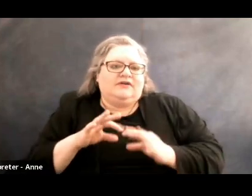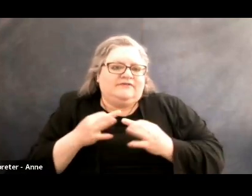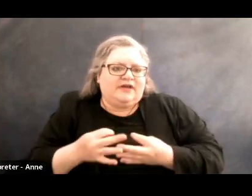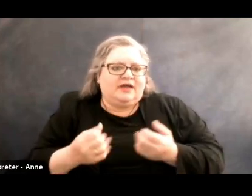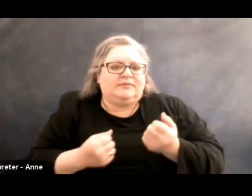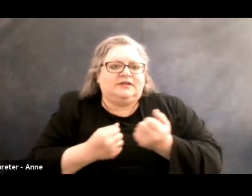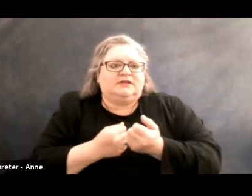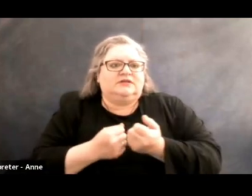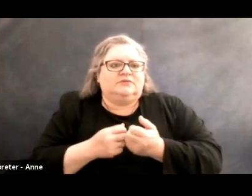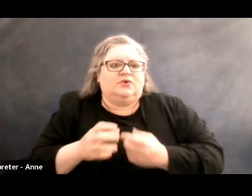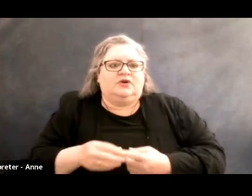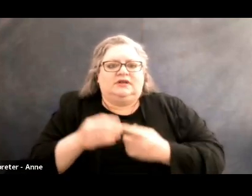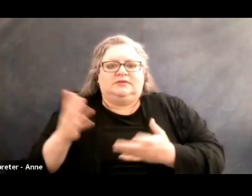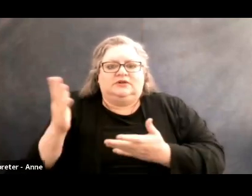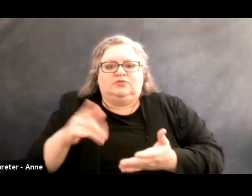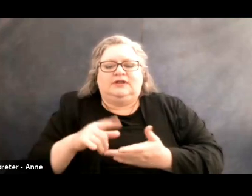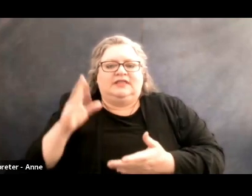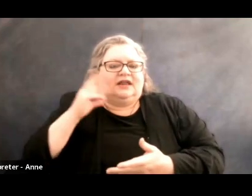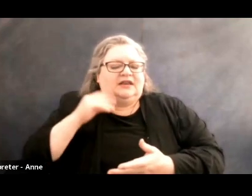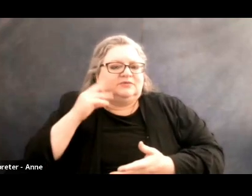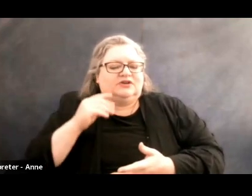that experience of